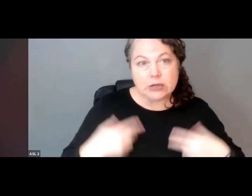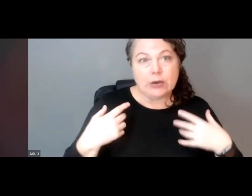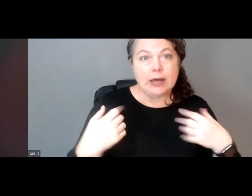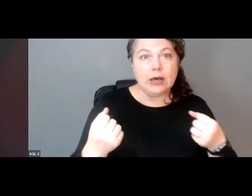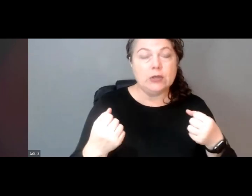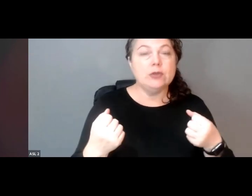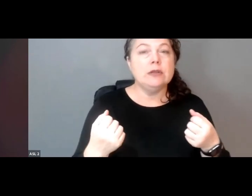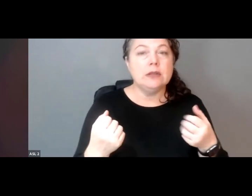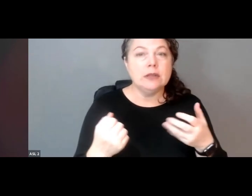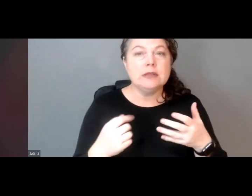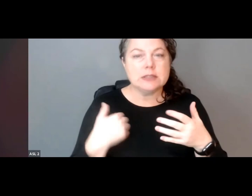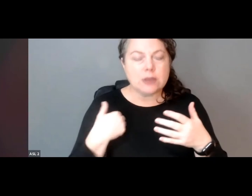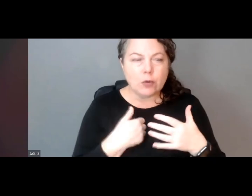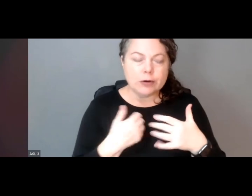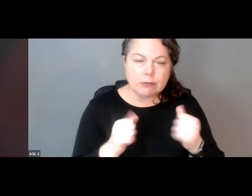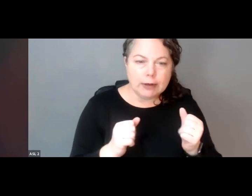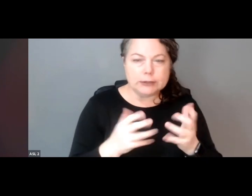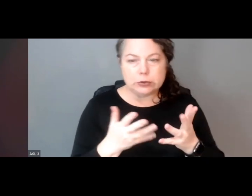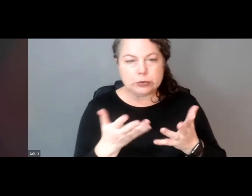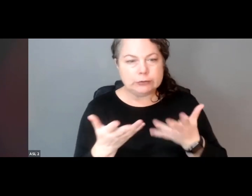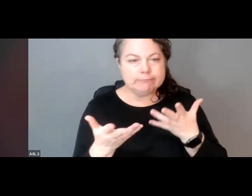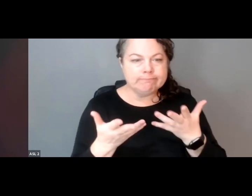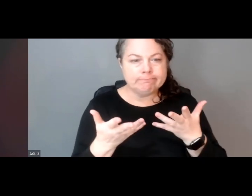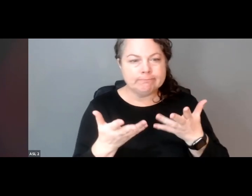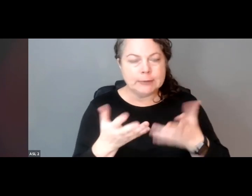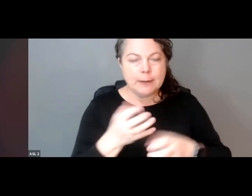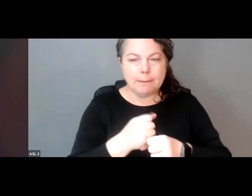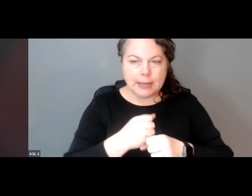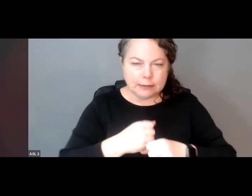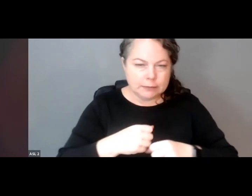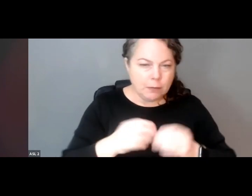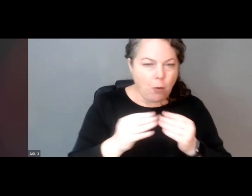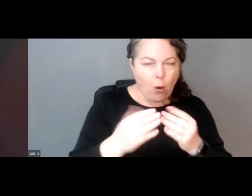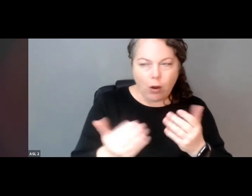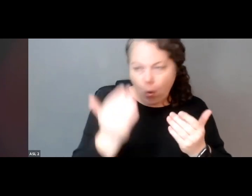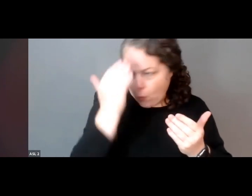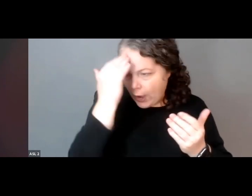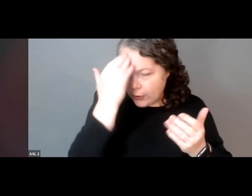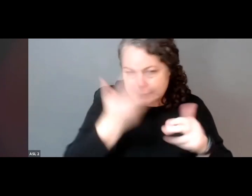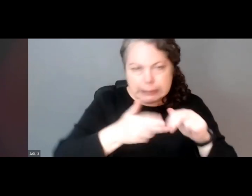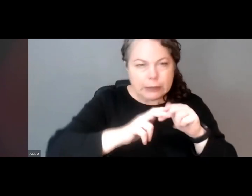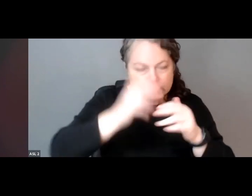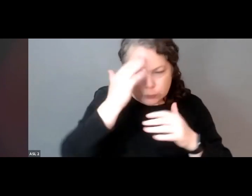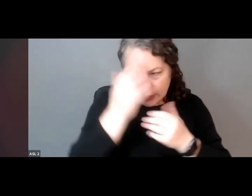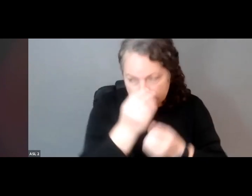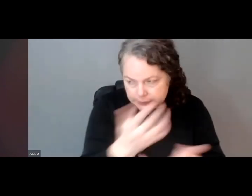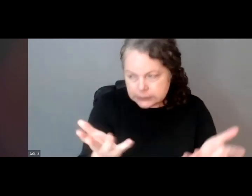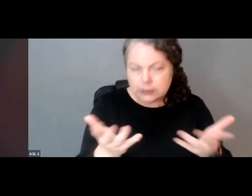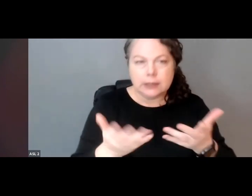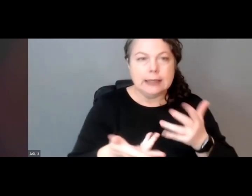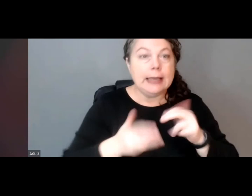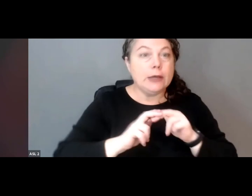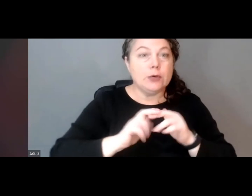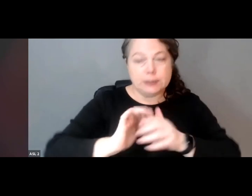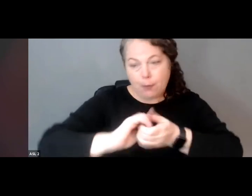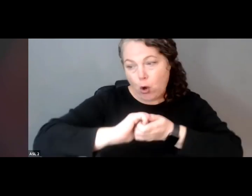are working to create greater public awareness, increase partnerships, and